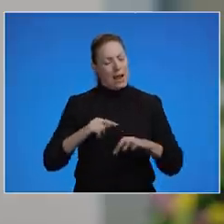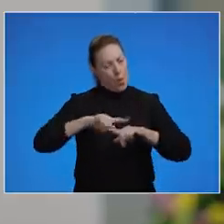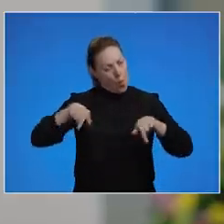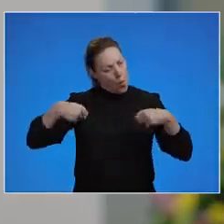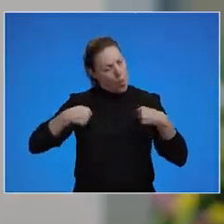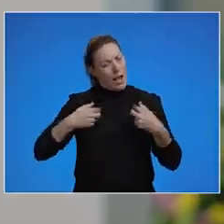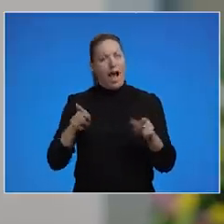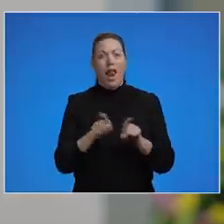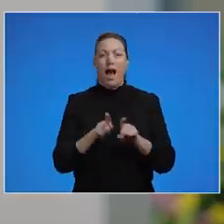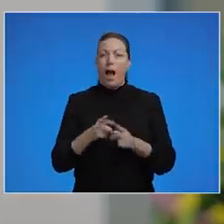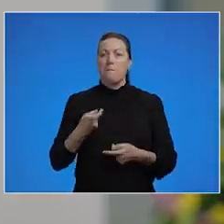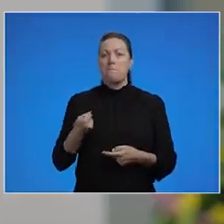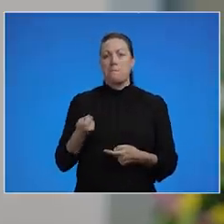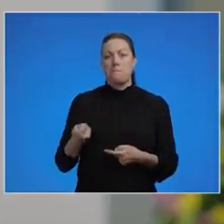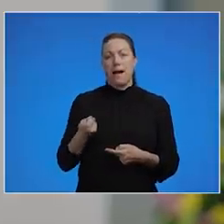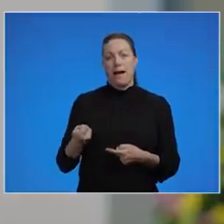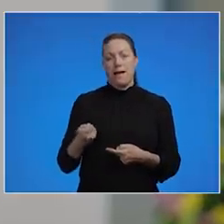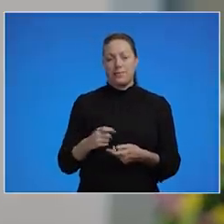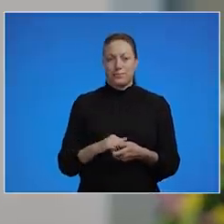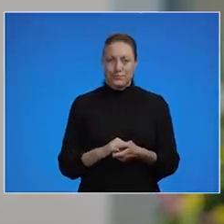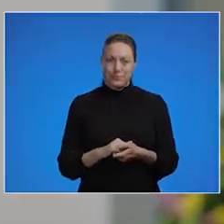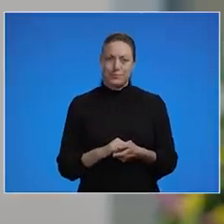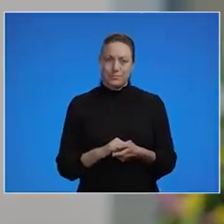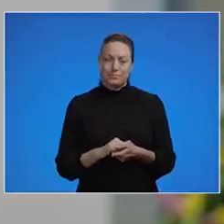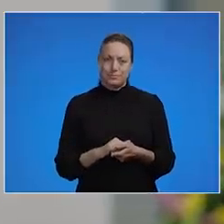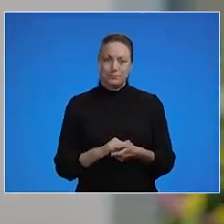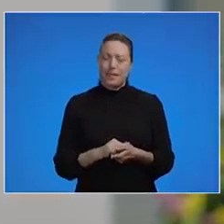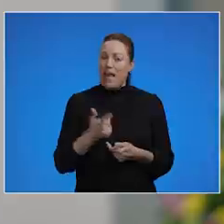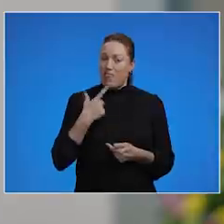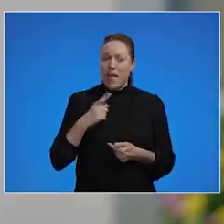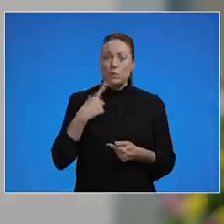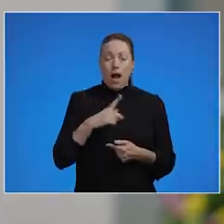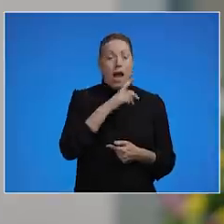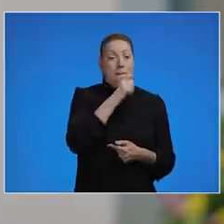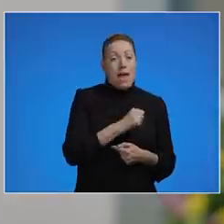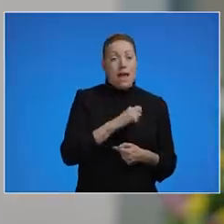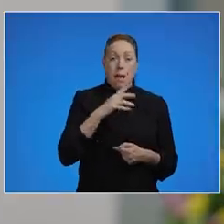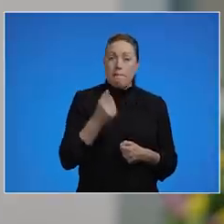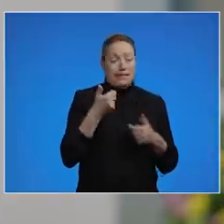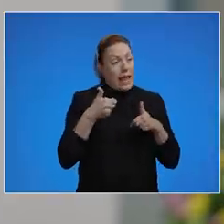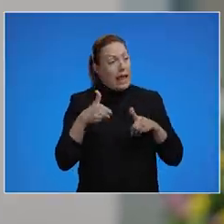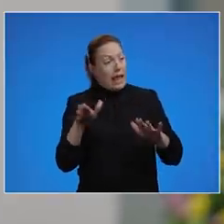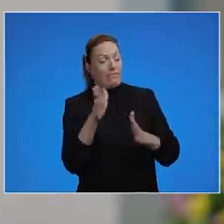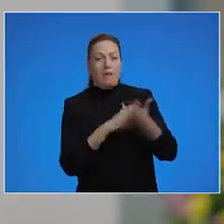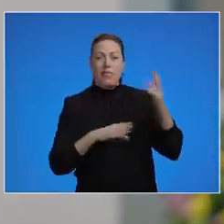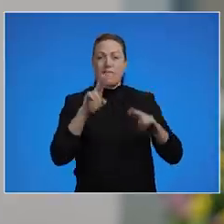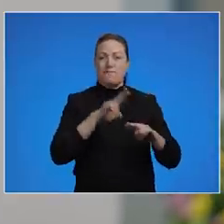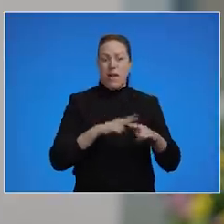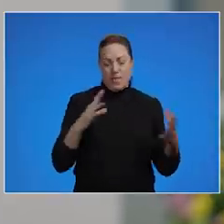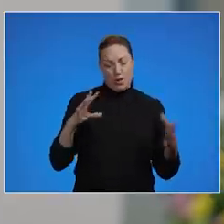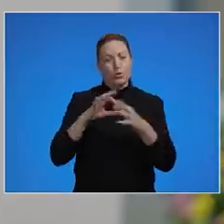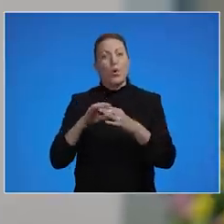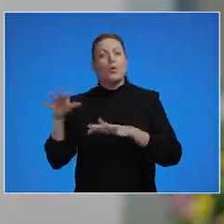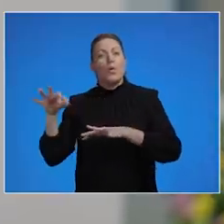parts. For this reason, a man must leave his father and mother and be joined to